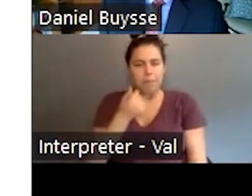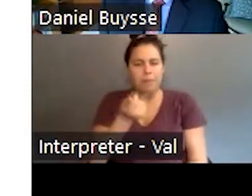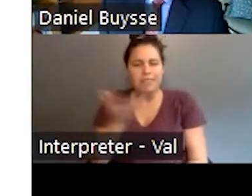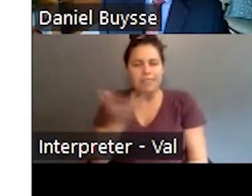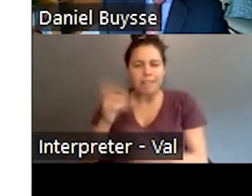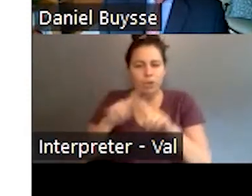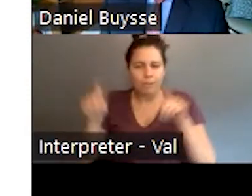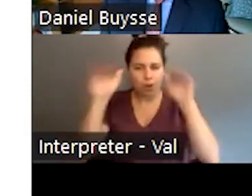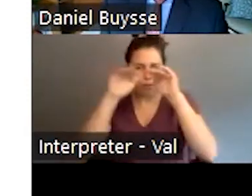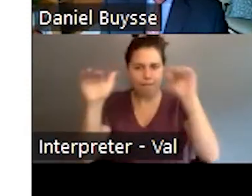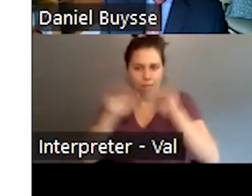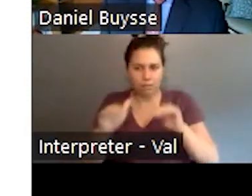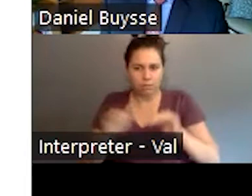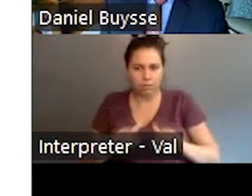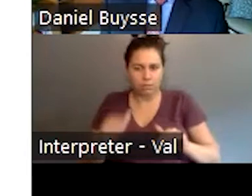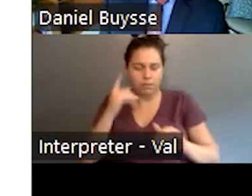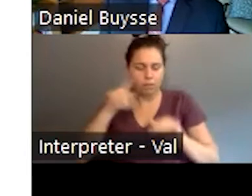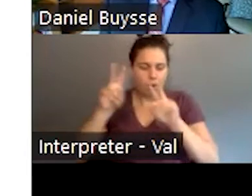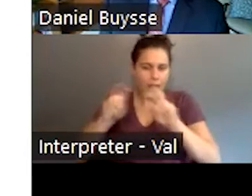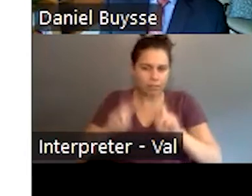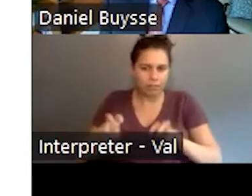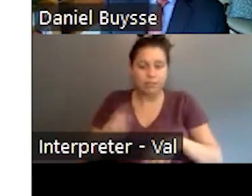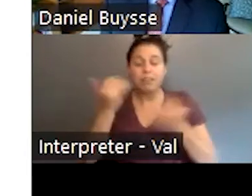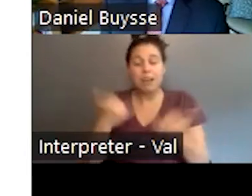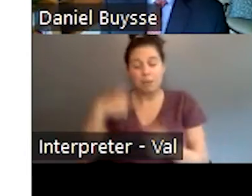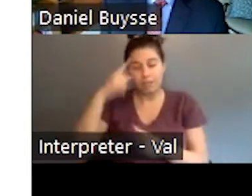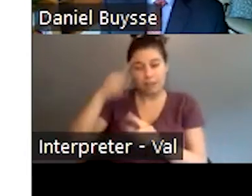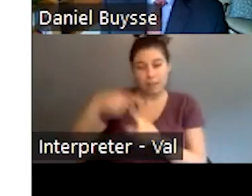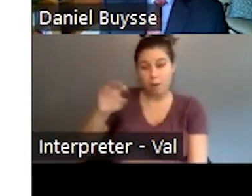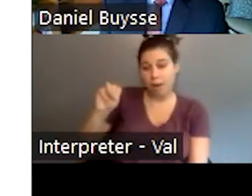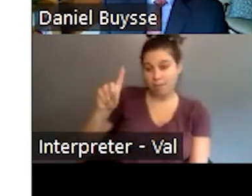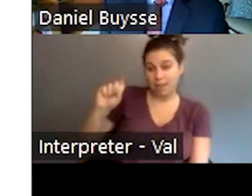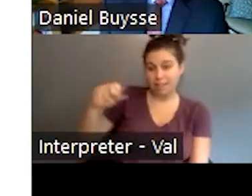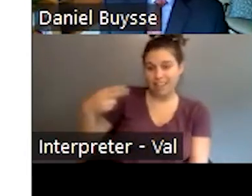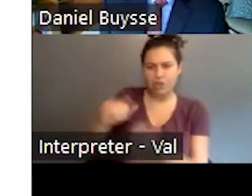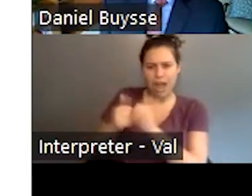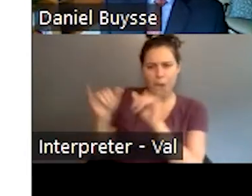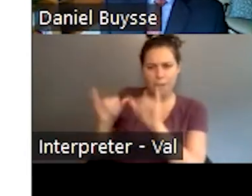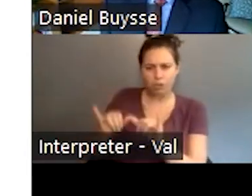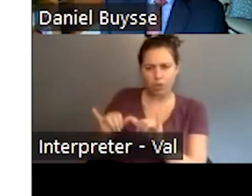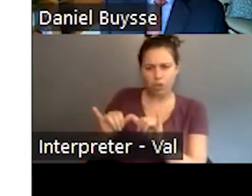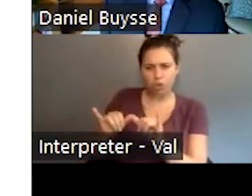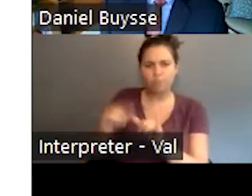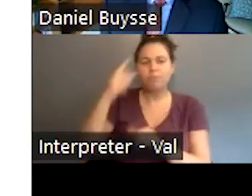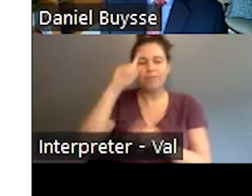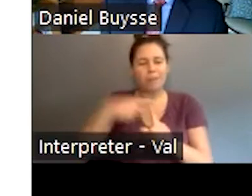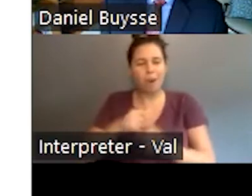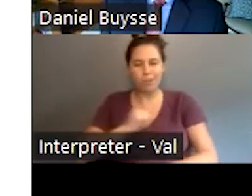analysis. When we think about measuring multidimensional sleep health, we mainly think about the self-report or